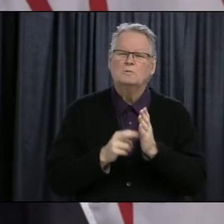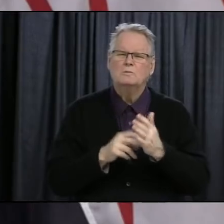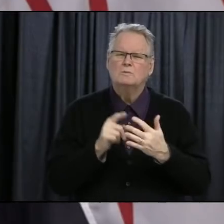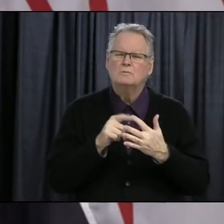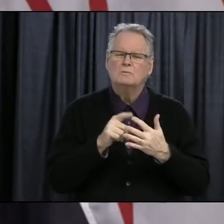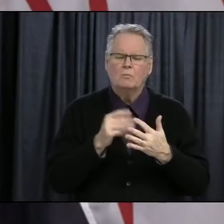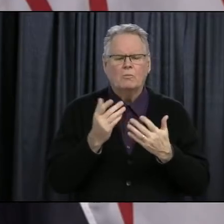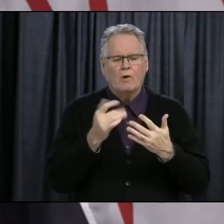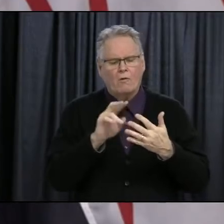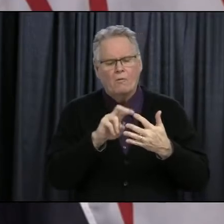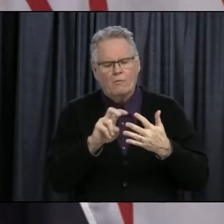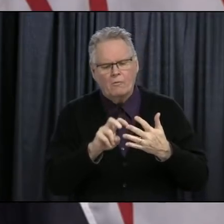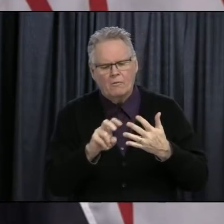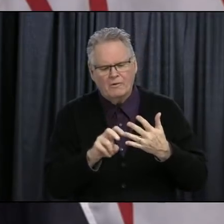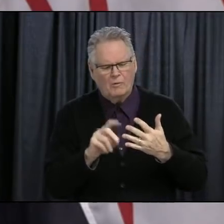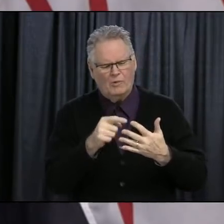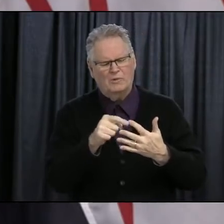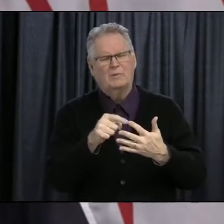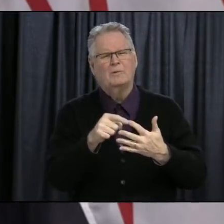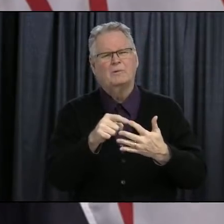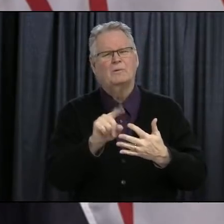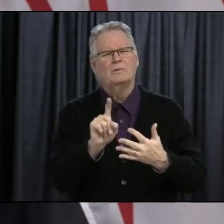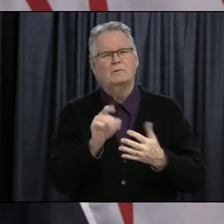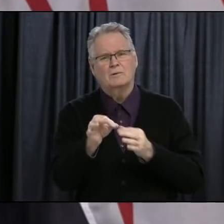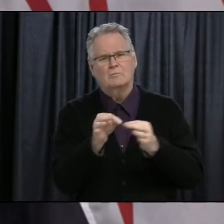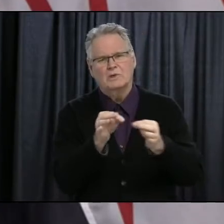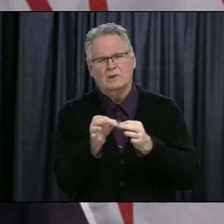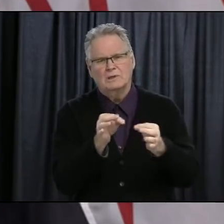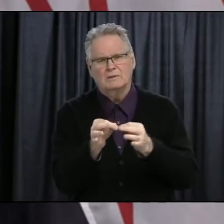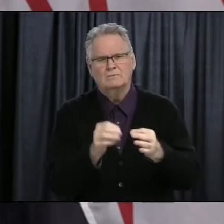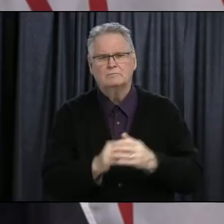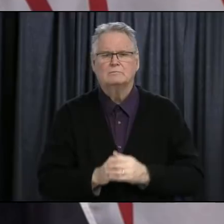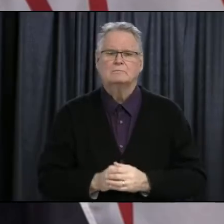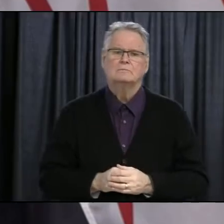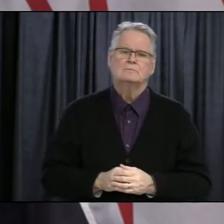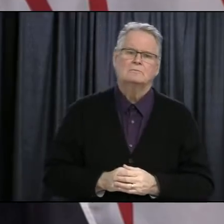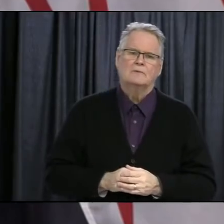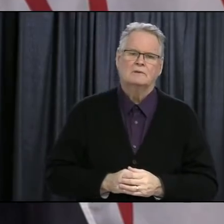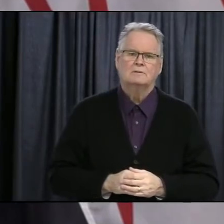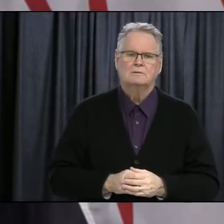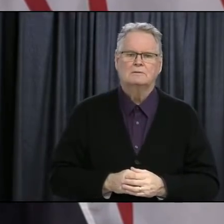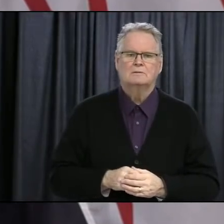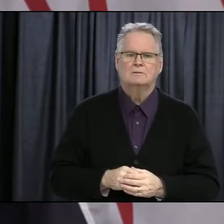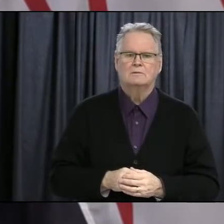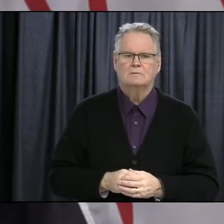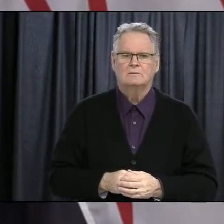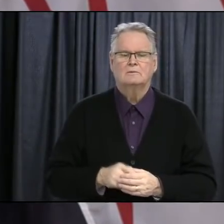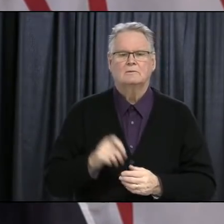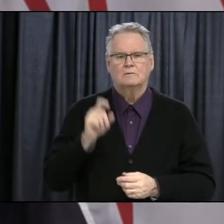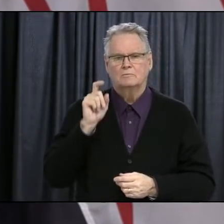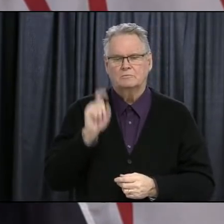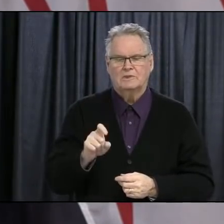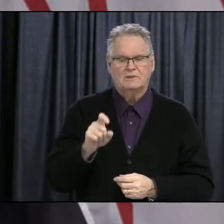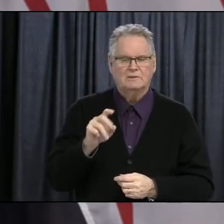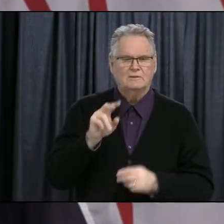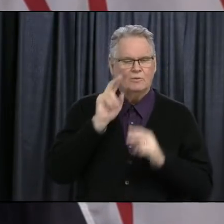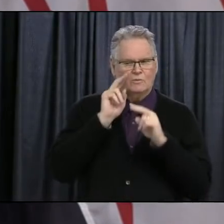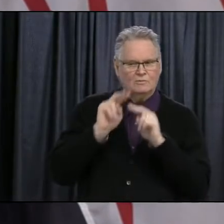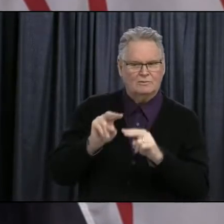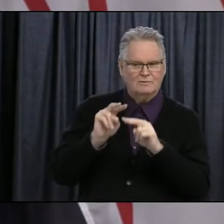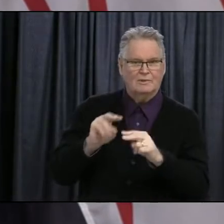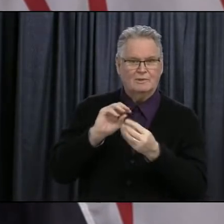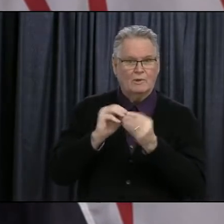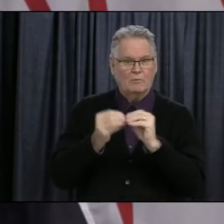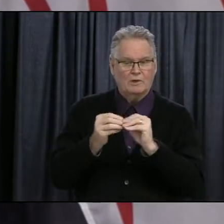4? So certainly we want to see that we're having a steady decline in cases, and that's happening over,